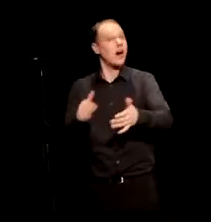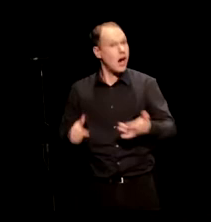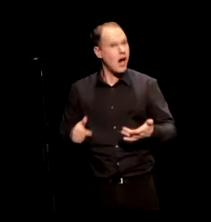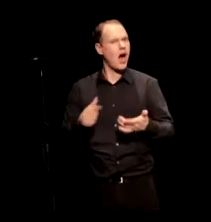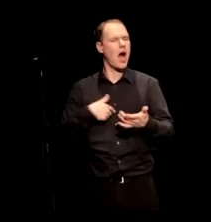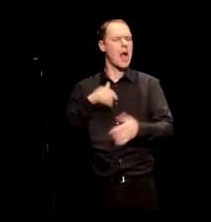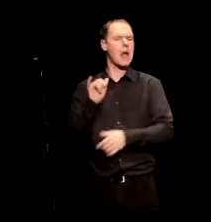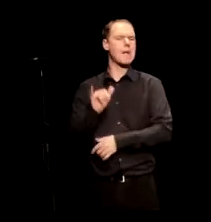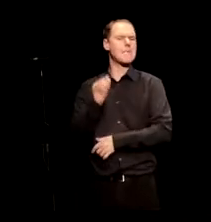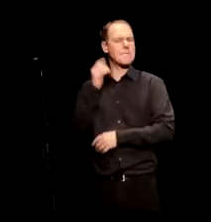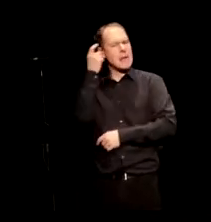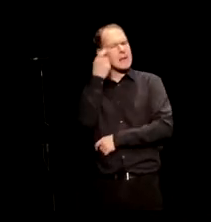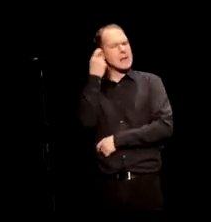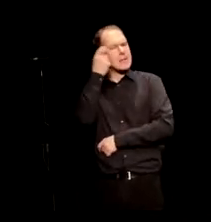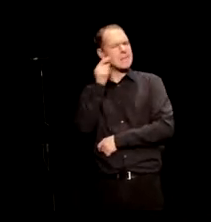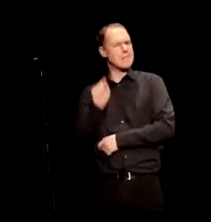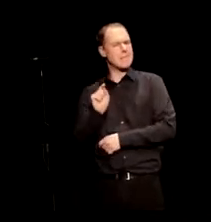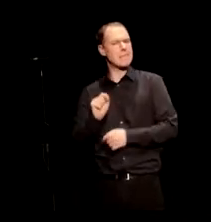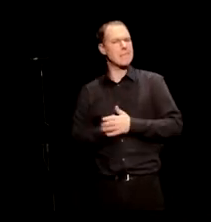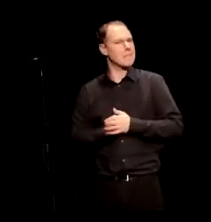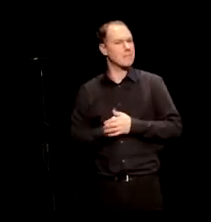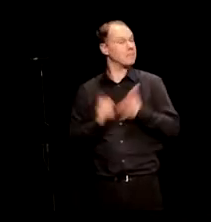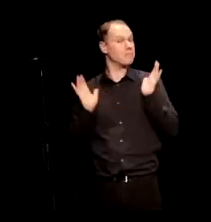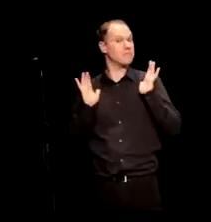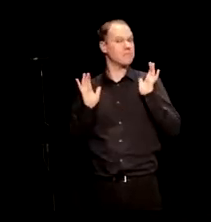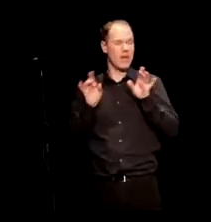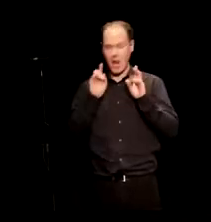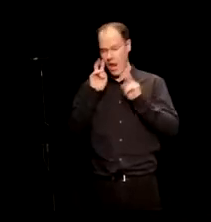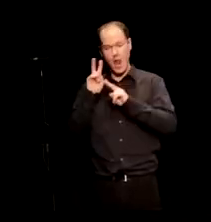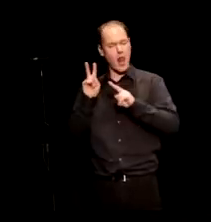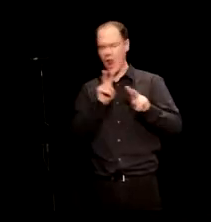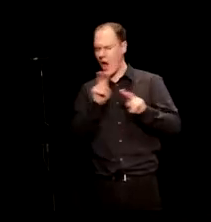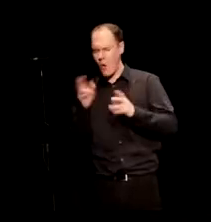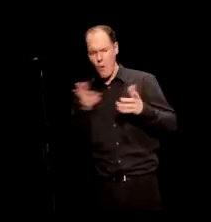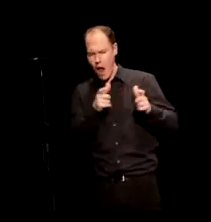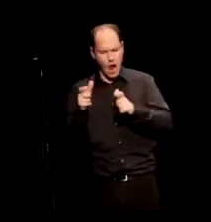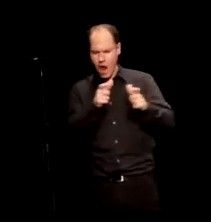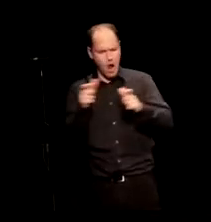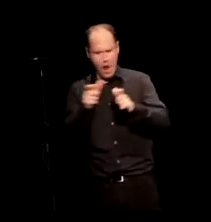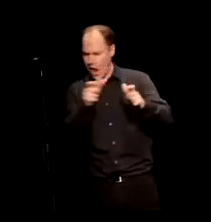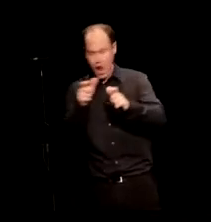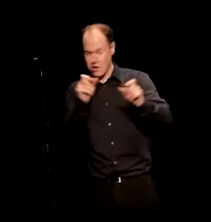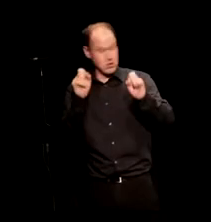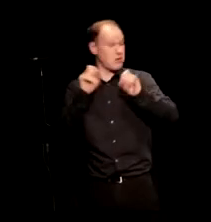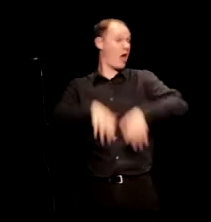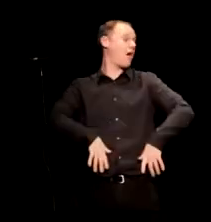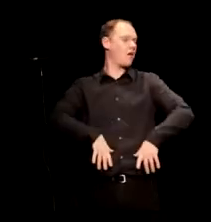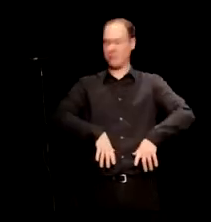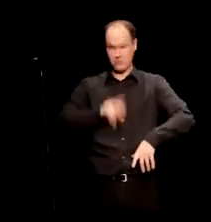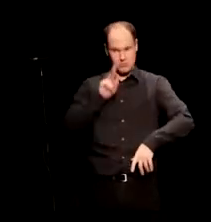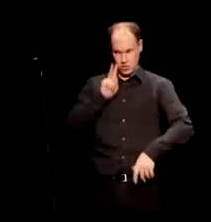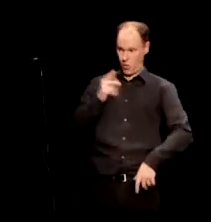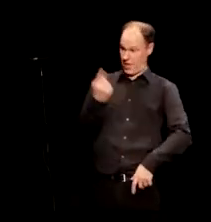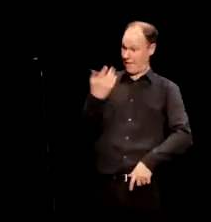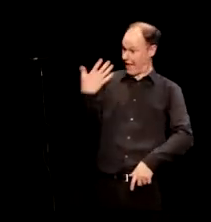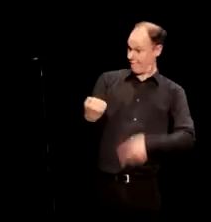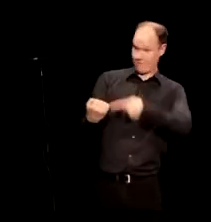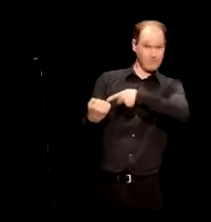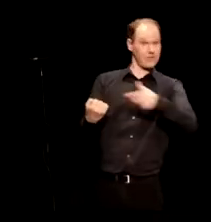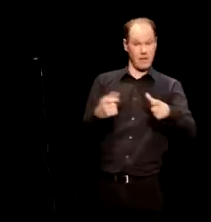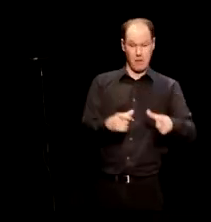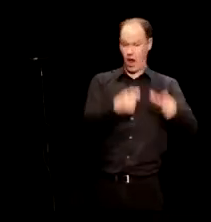begun speculating myself, I just lost sight of it until I saw you with it just before the boat